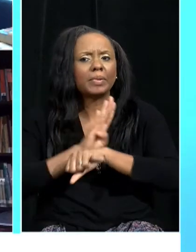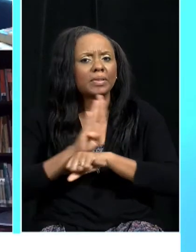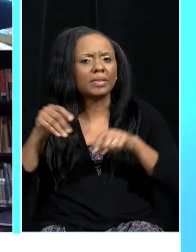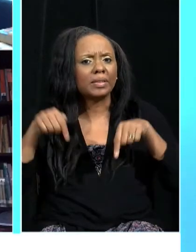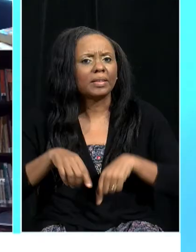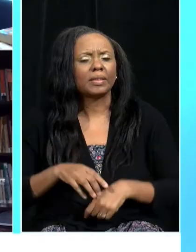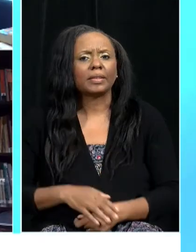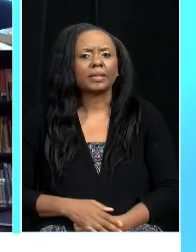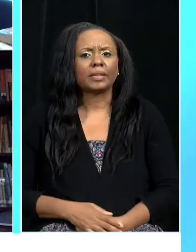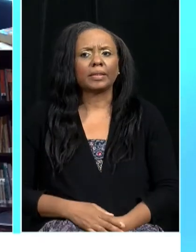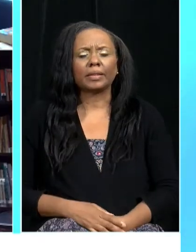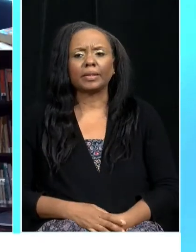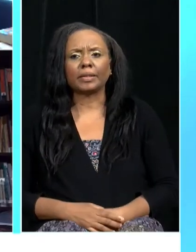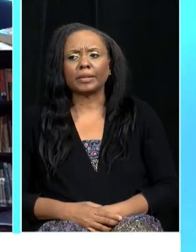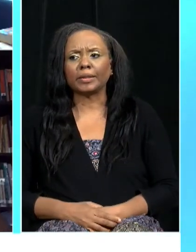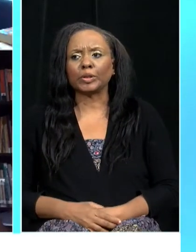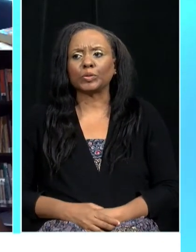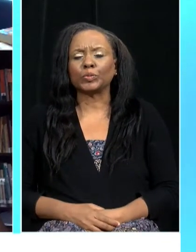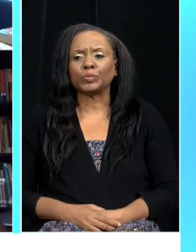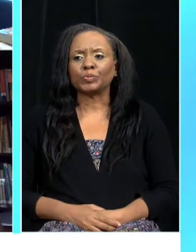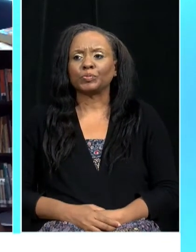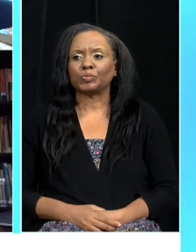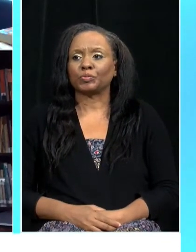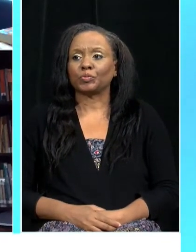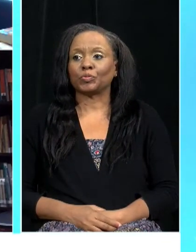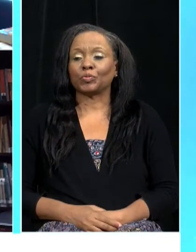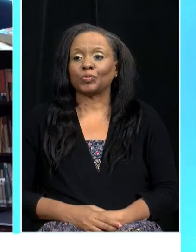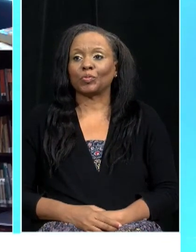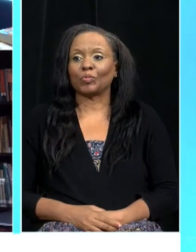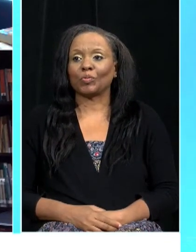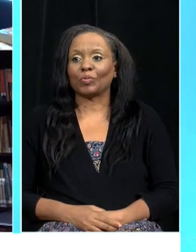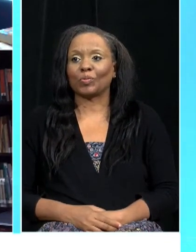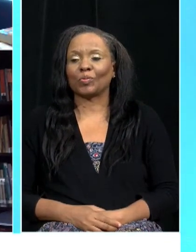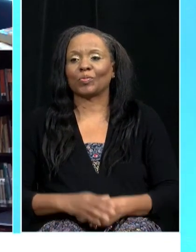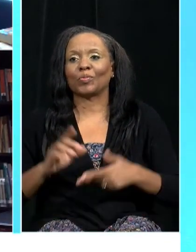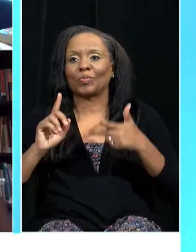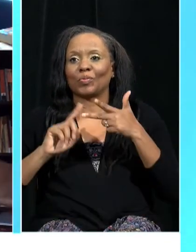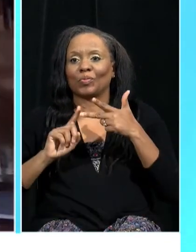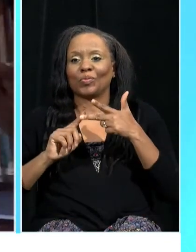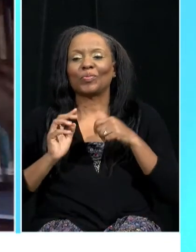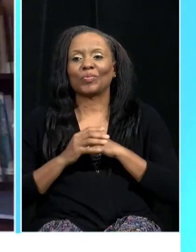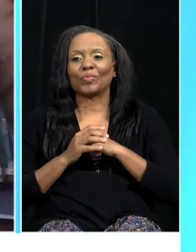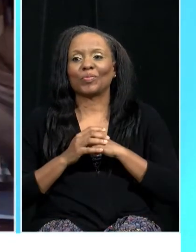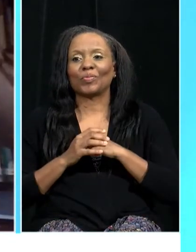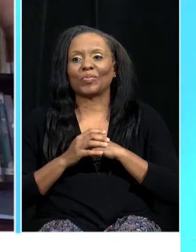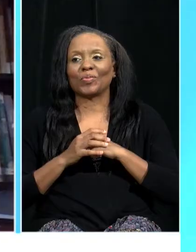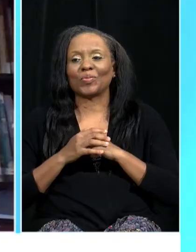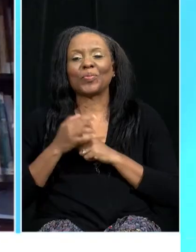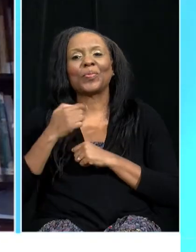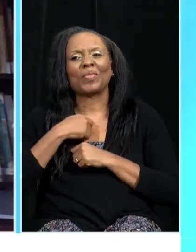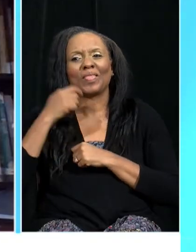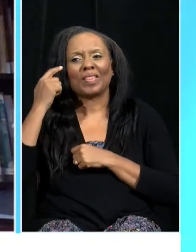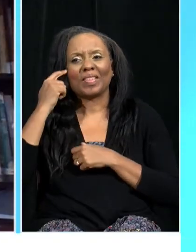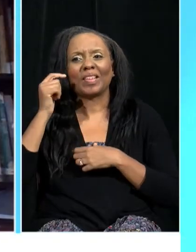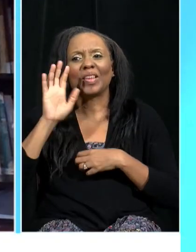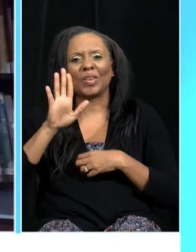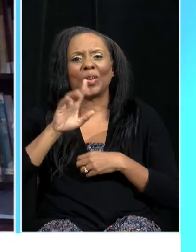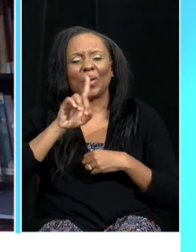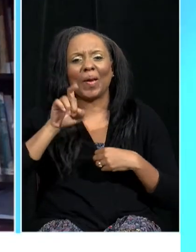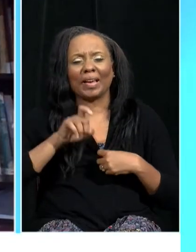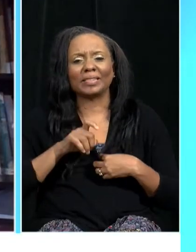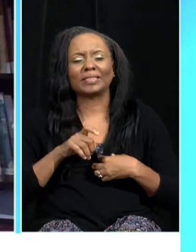Can we jump in there, just to Joe? jump in there, before anything Right. specific, I think your question again is